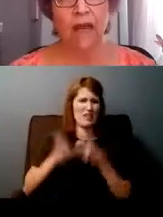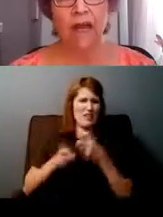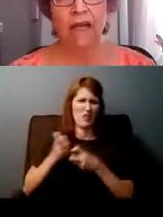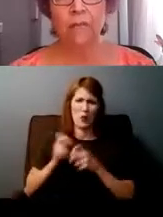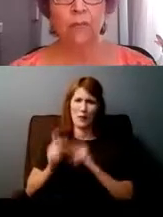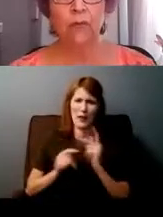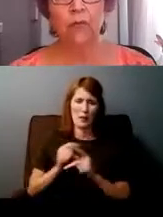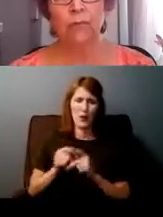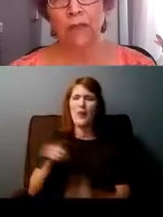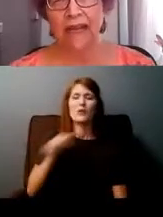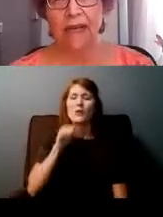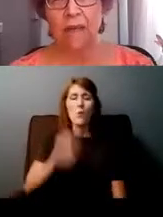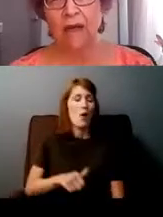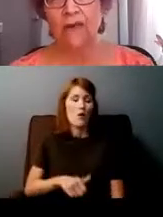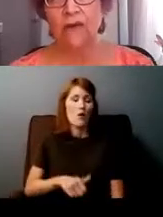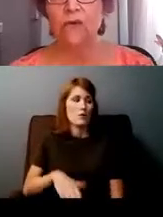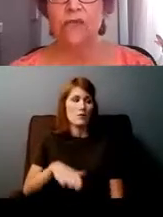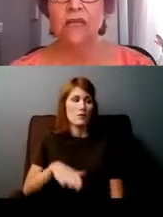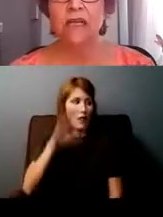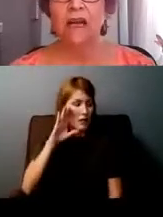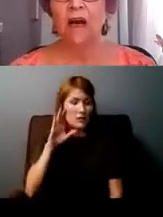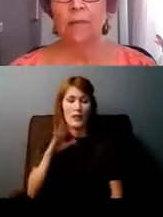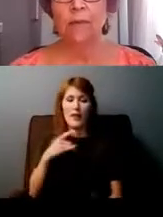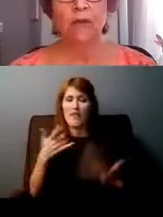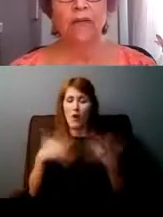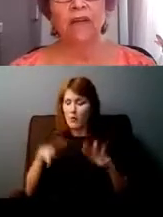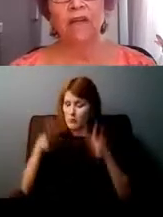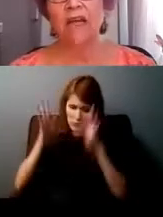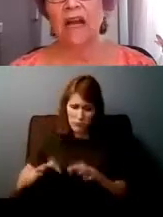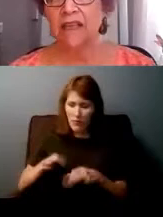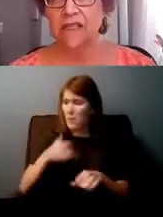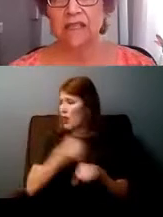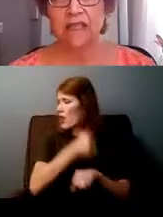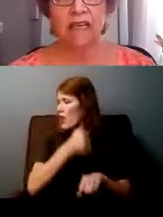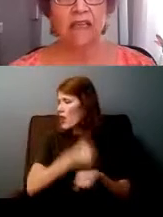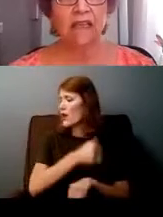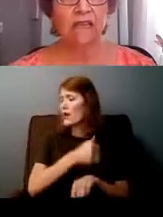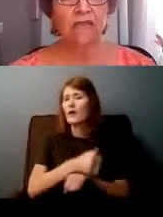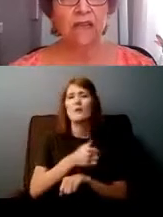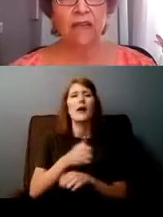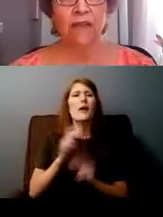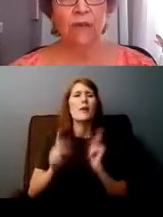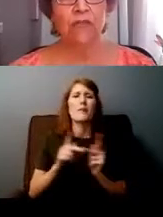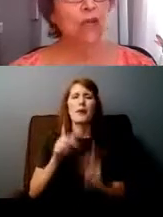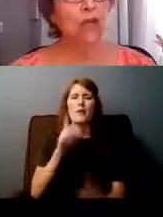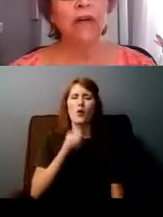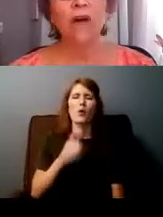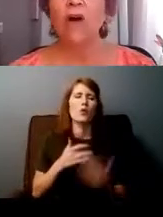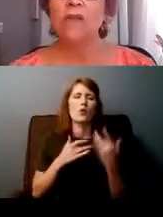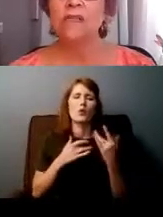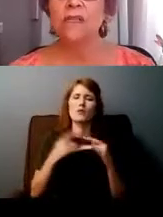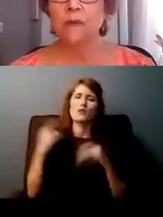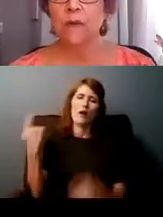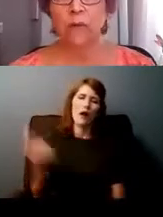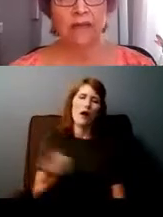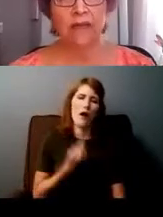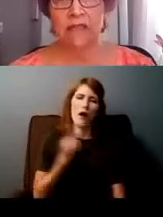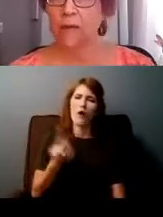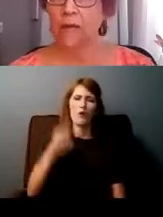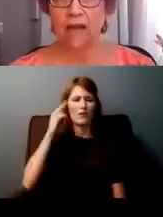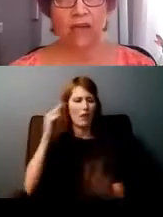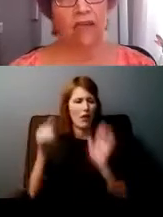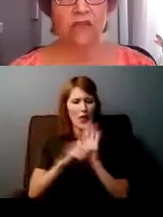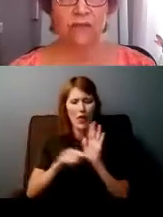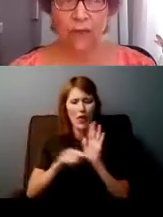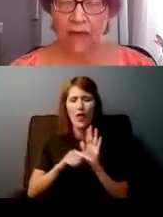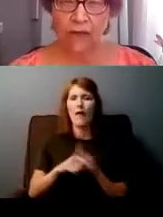their mind, people who blame others, people that are constantly negative, those know-it-alls, those people that seem